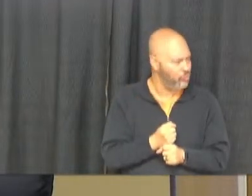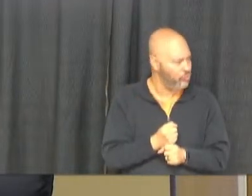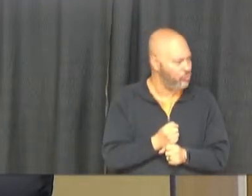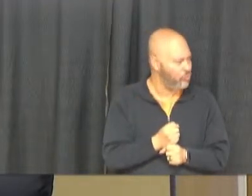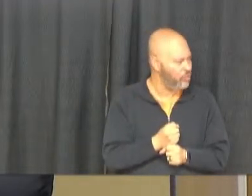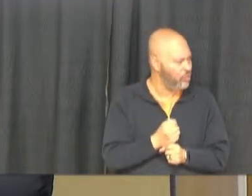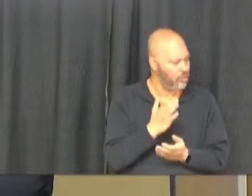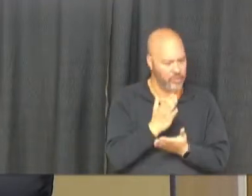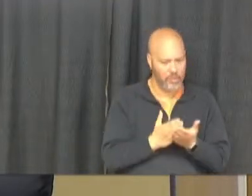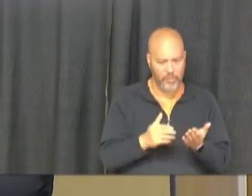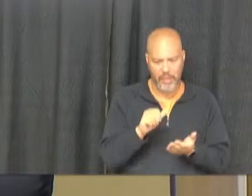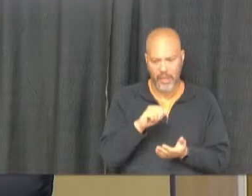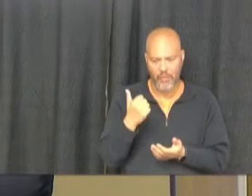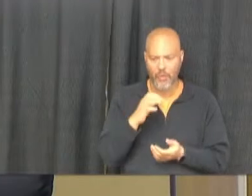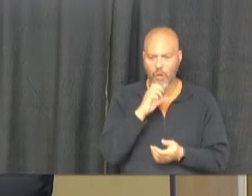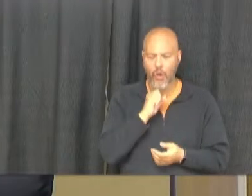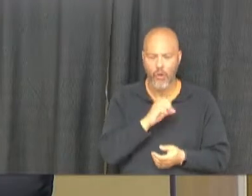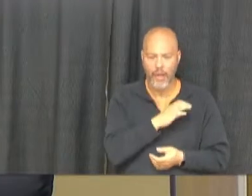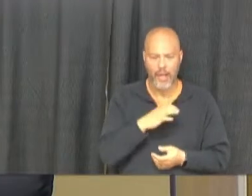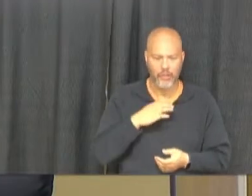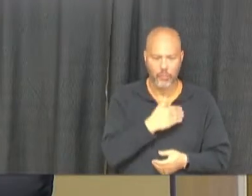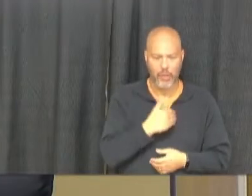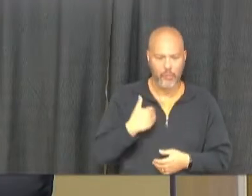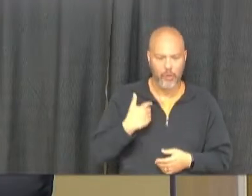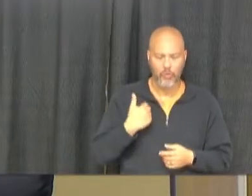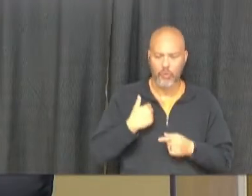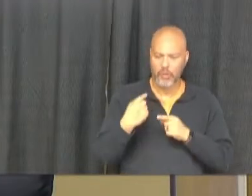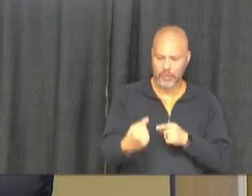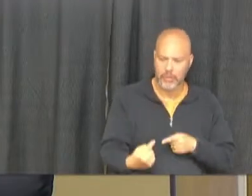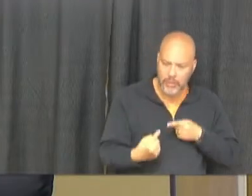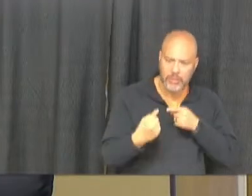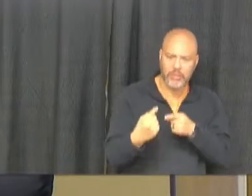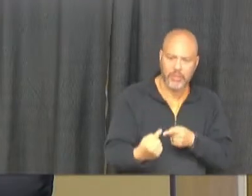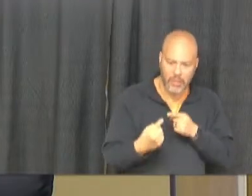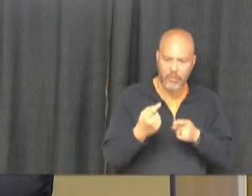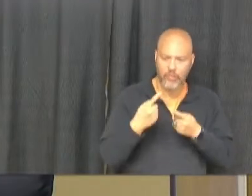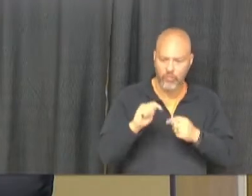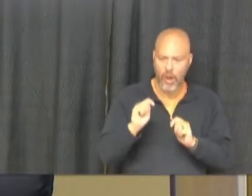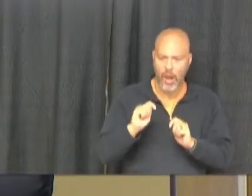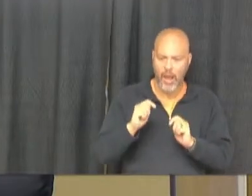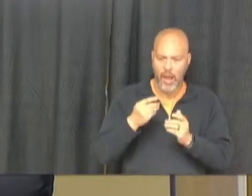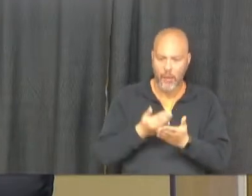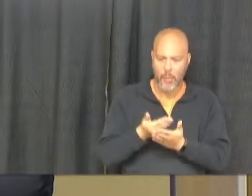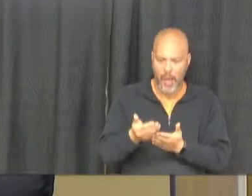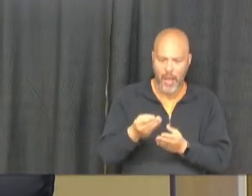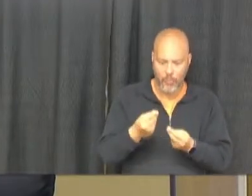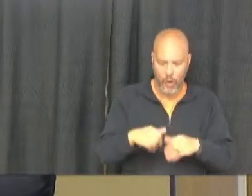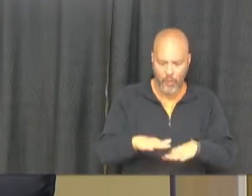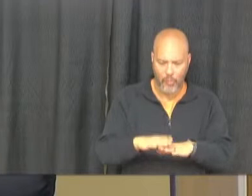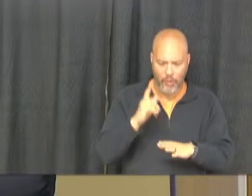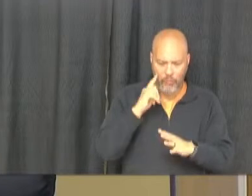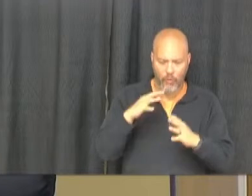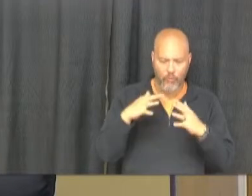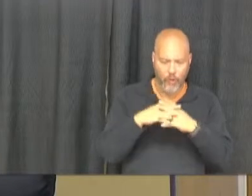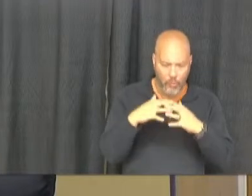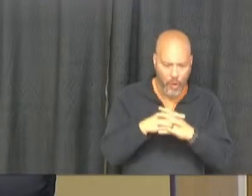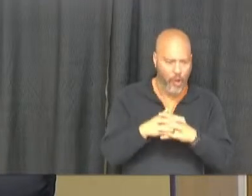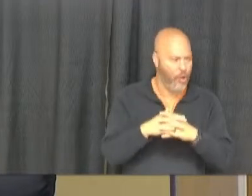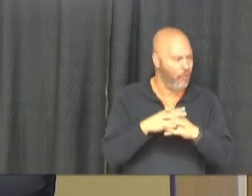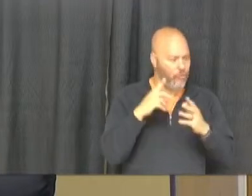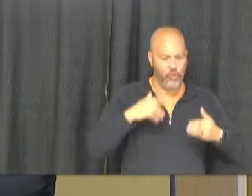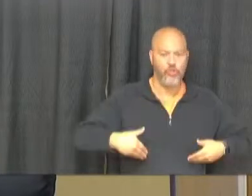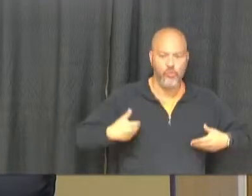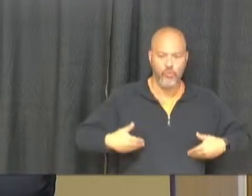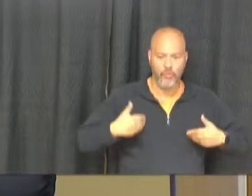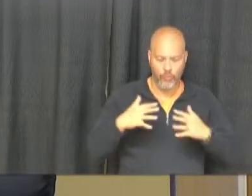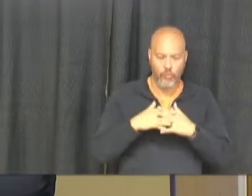some of the other councils, the old council members, we have been fighting, trying to get some property for football,